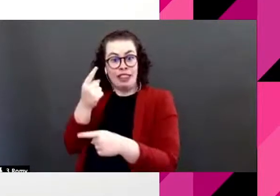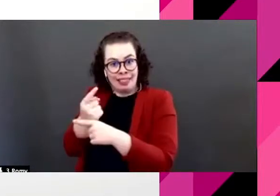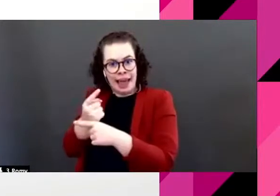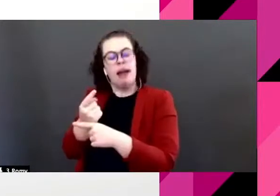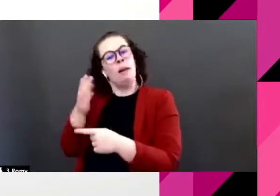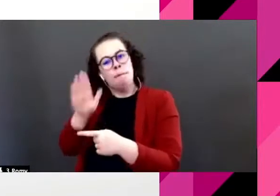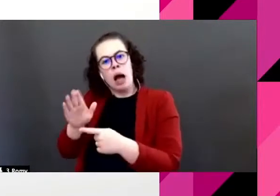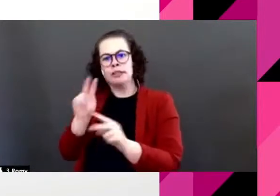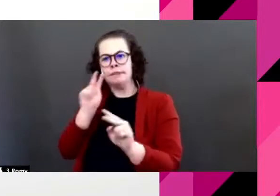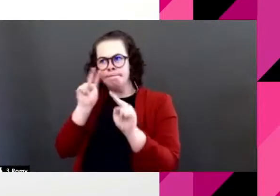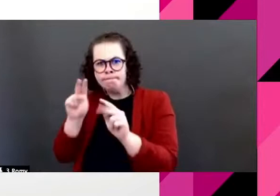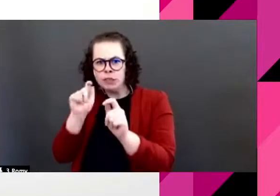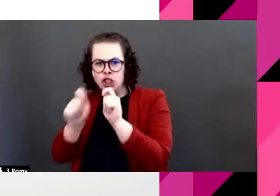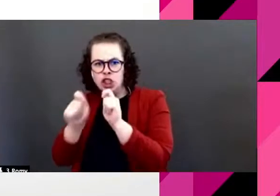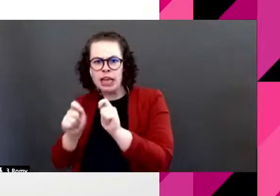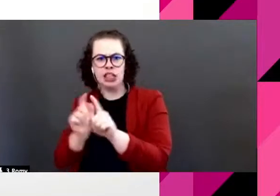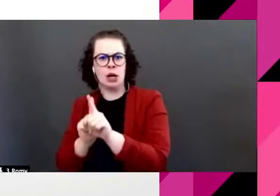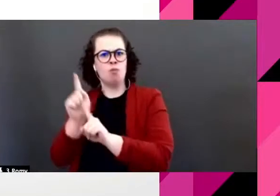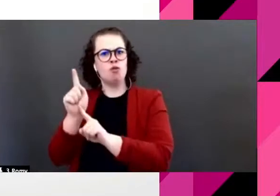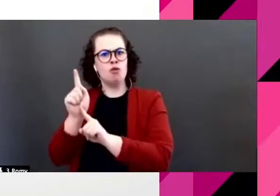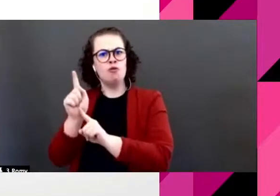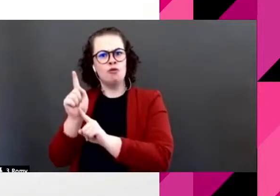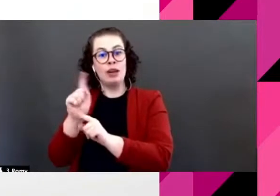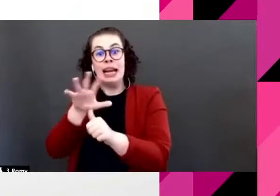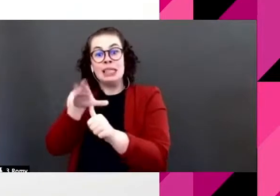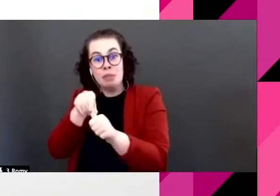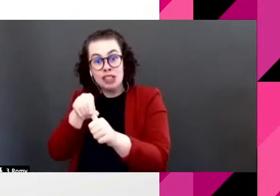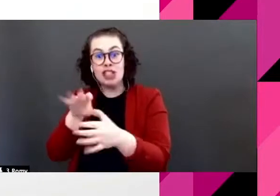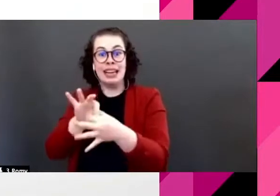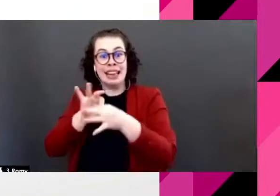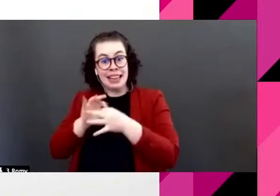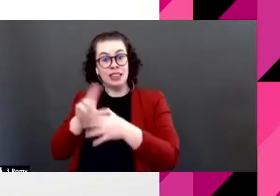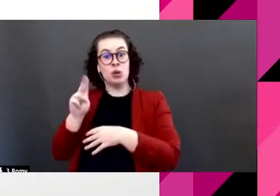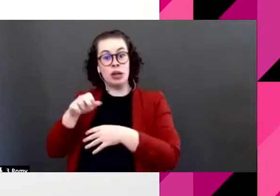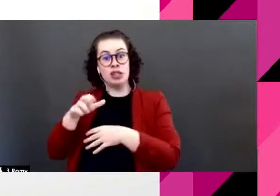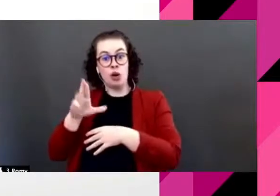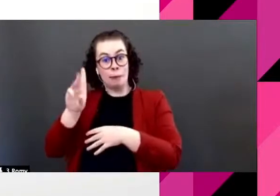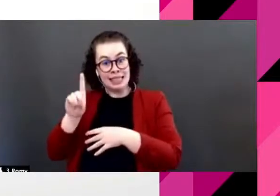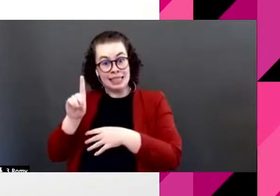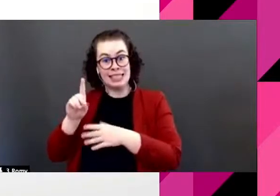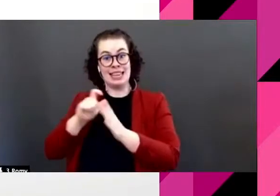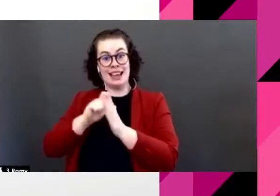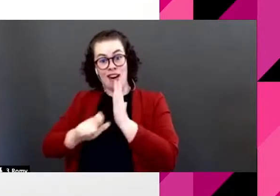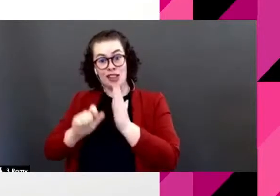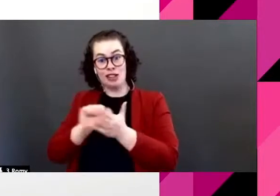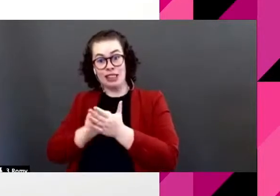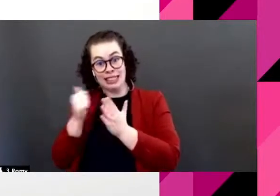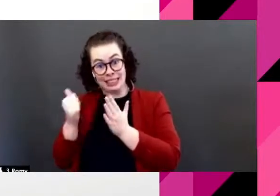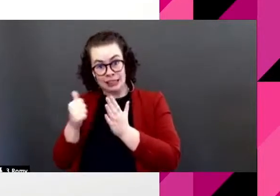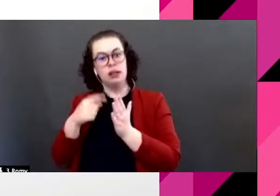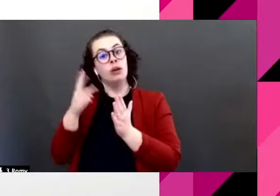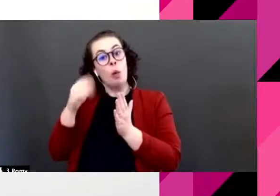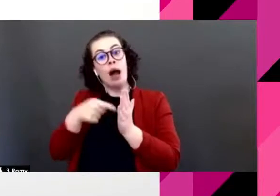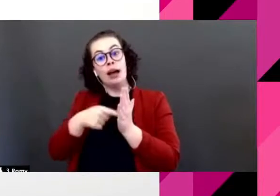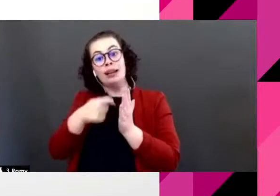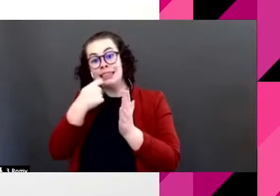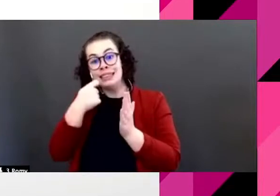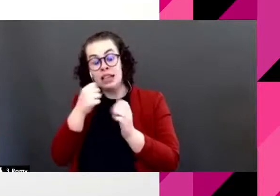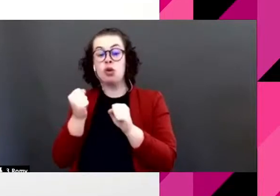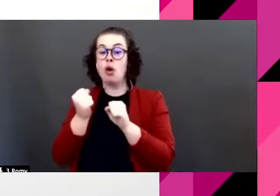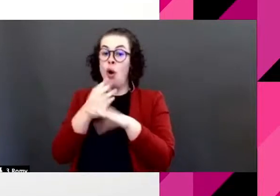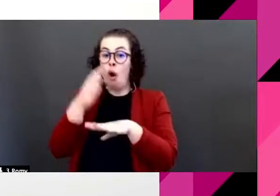revised, especially in light of Article 16 of the Convention, which requires state parties to take